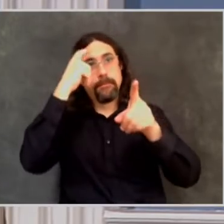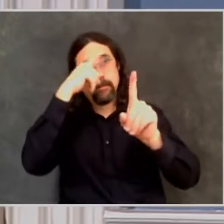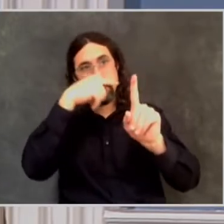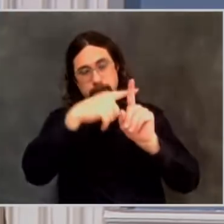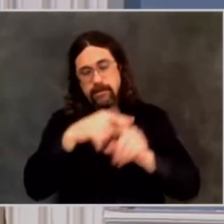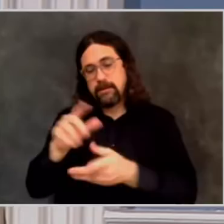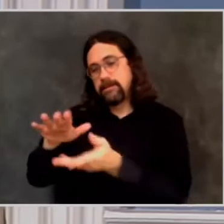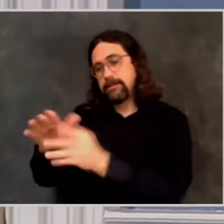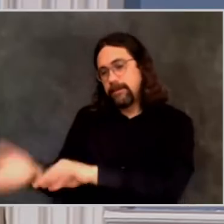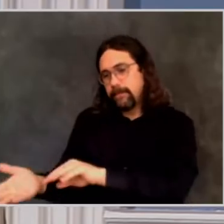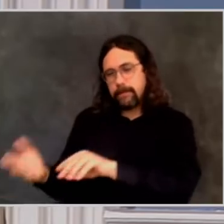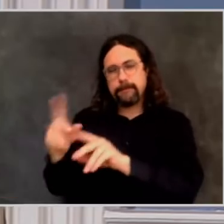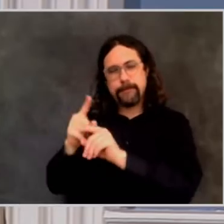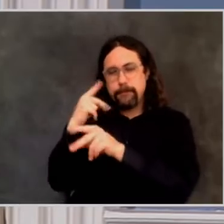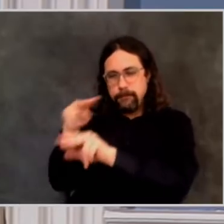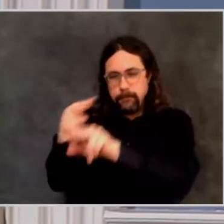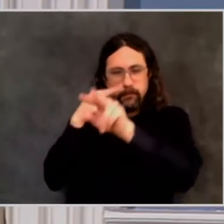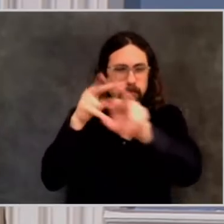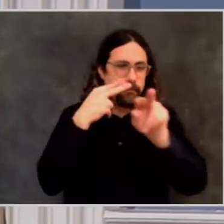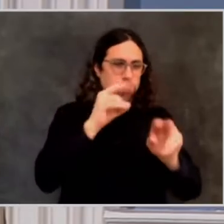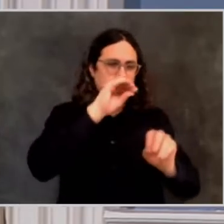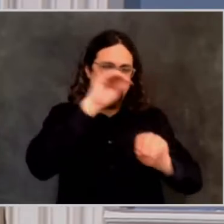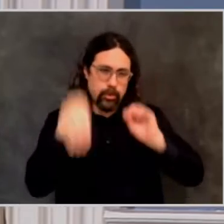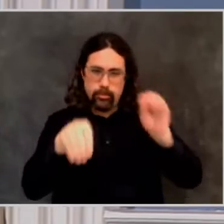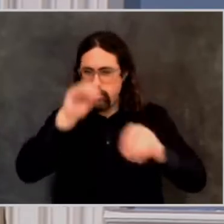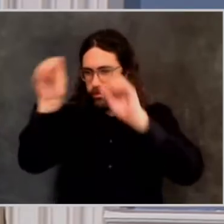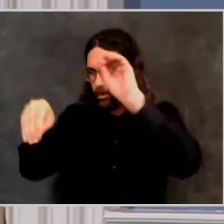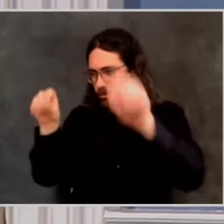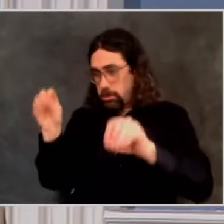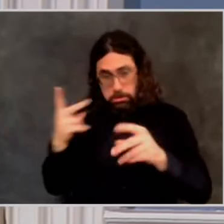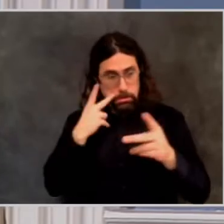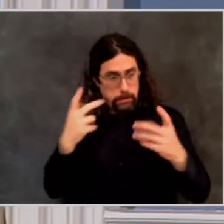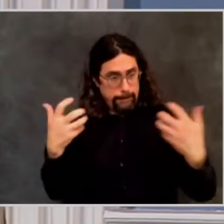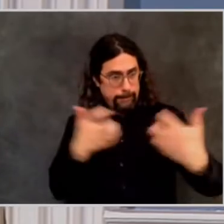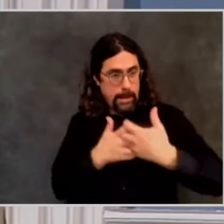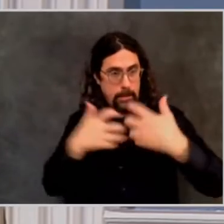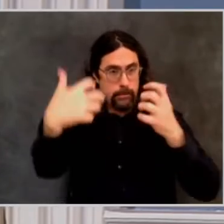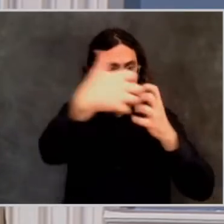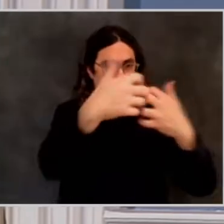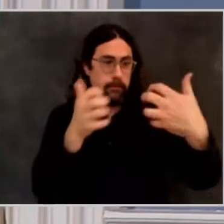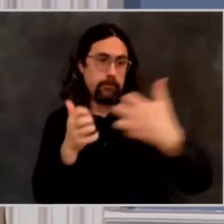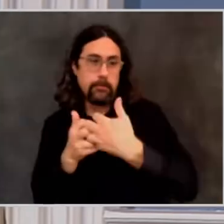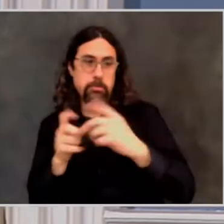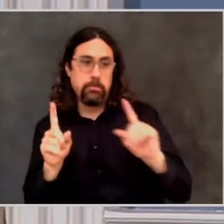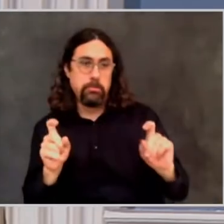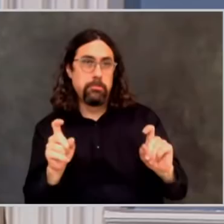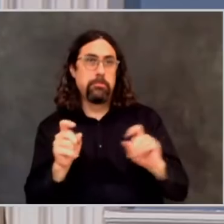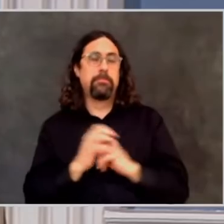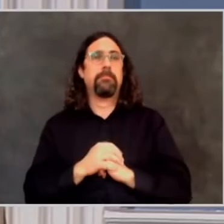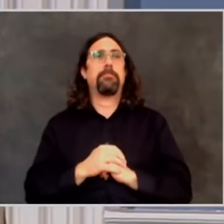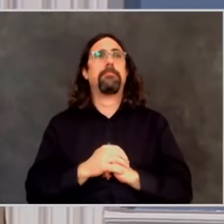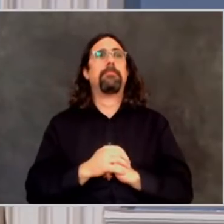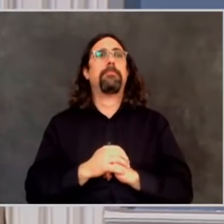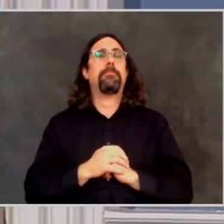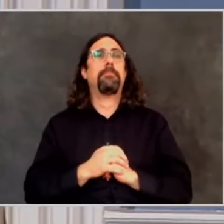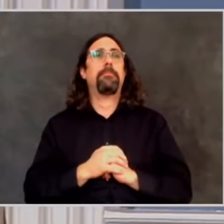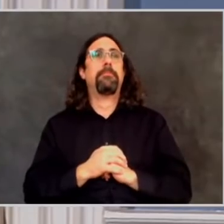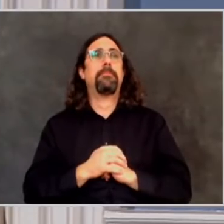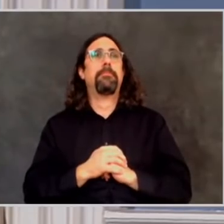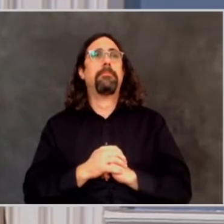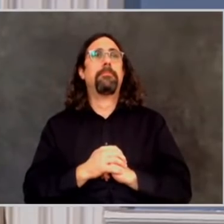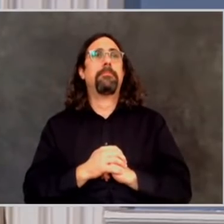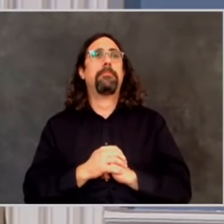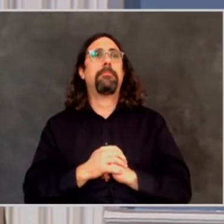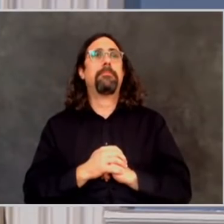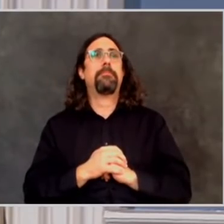is inherently biased, if you will. There is no definitive way on how to collect